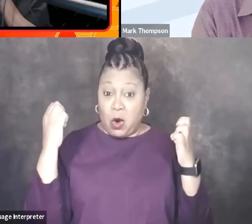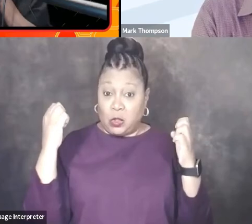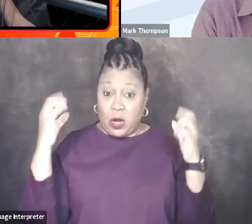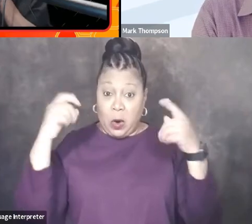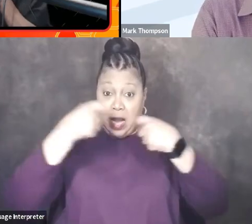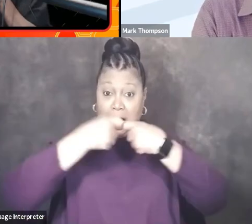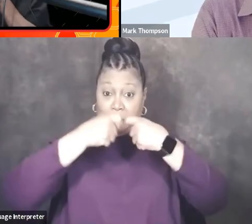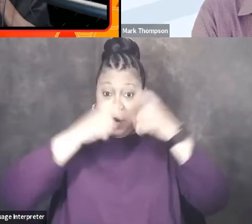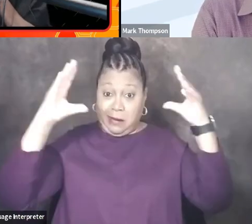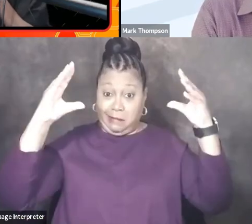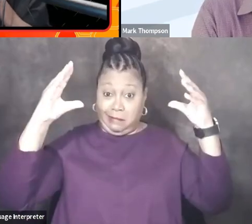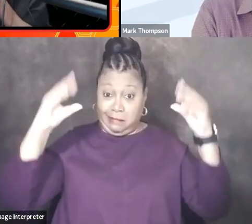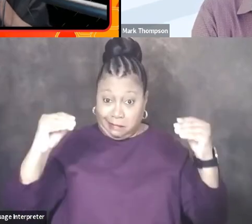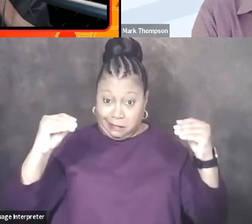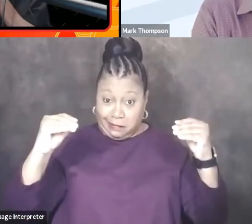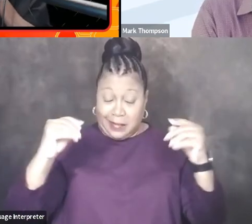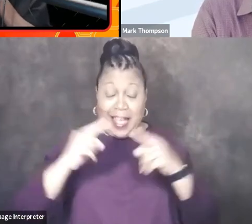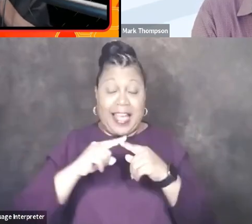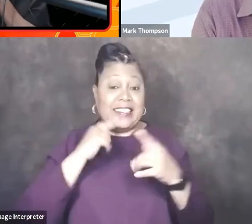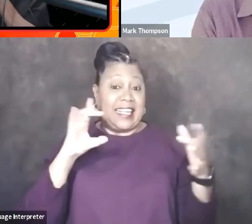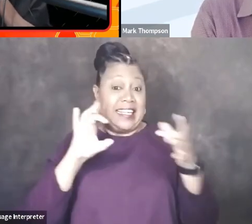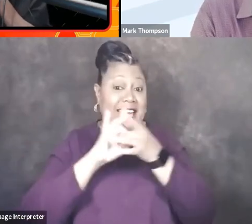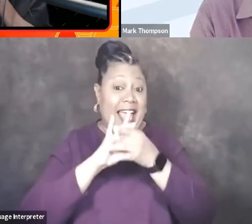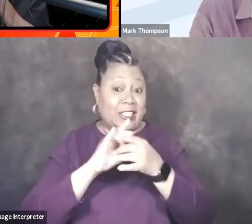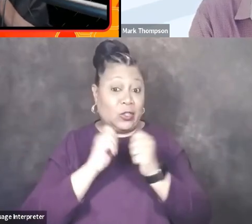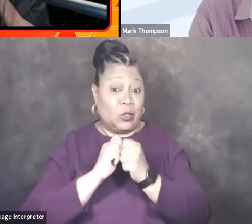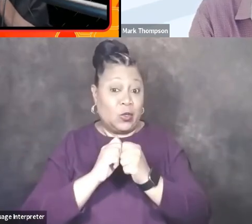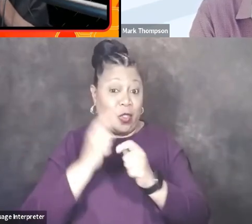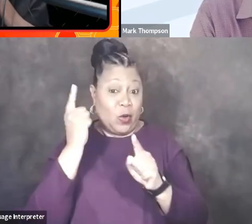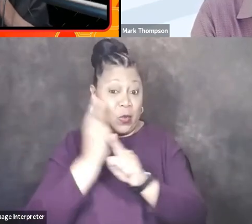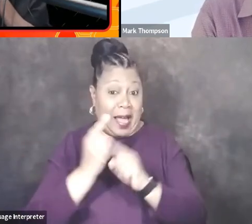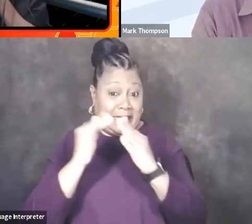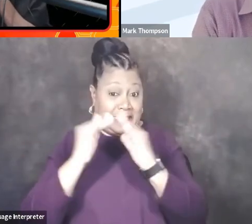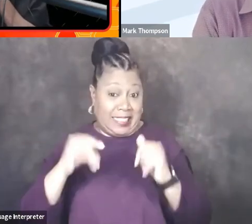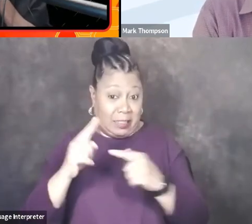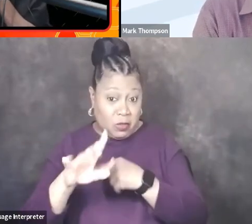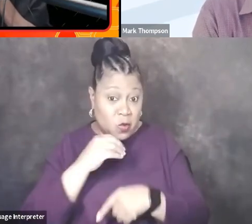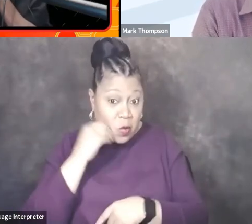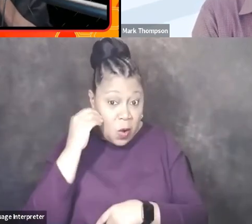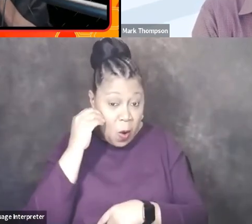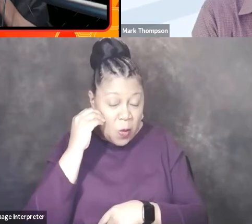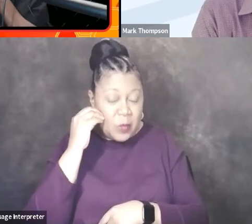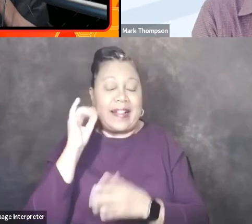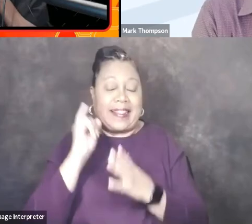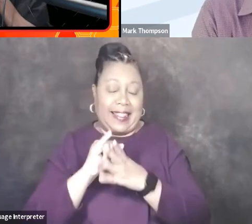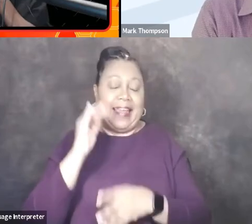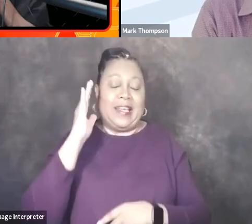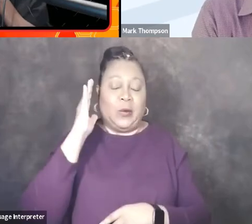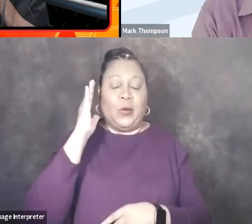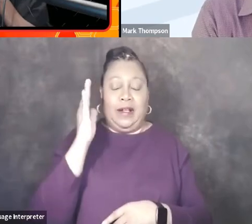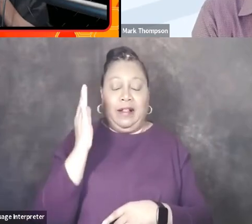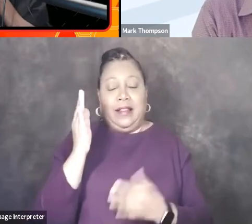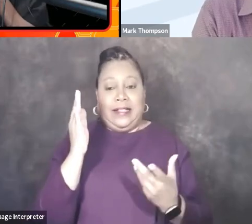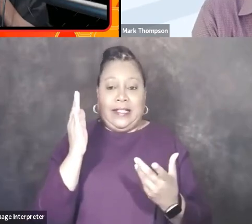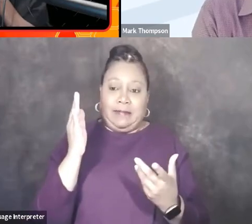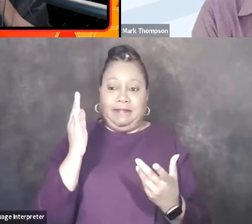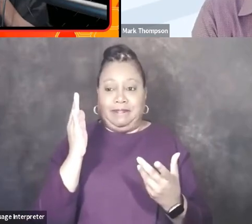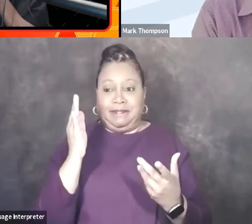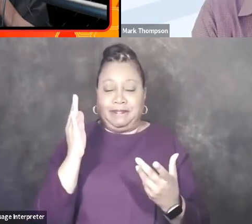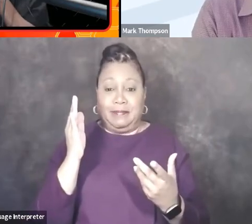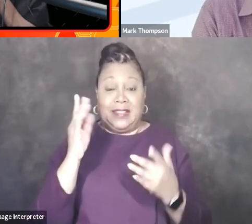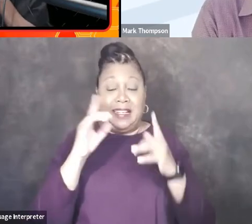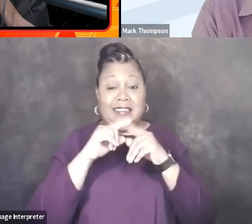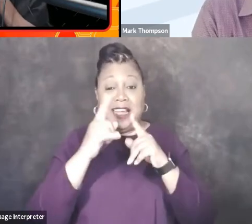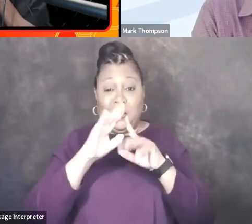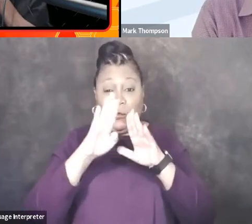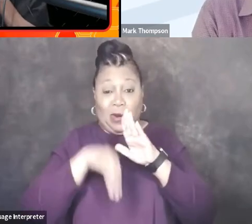power outage, if it is connected to the right systems in your home, that it will take you down to